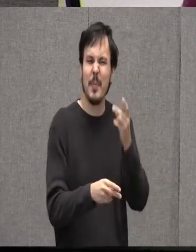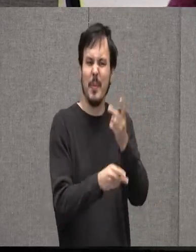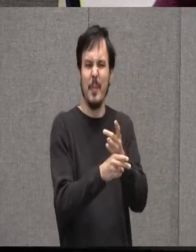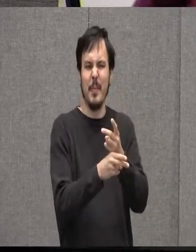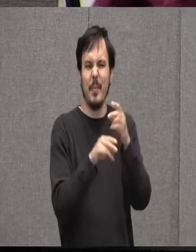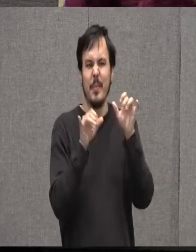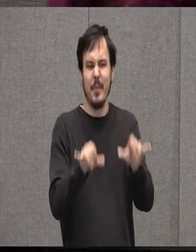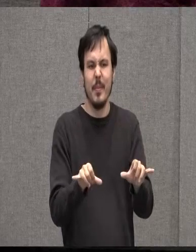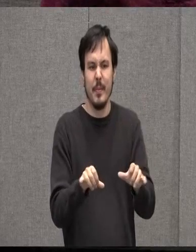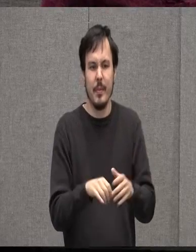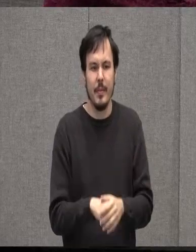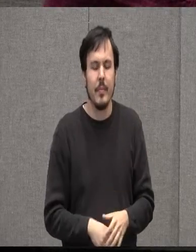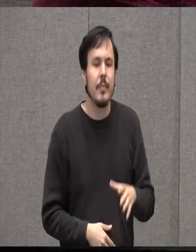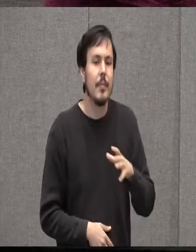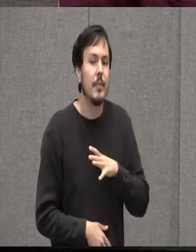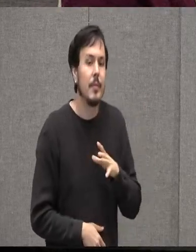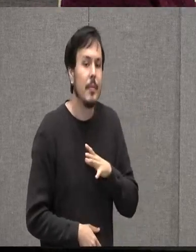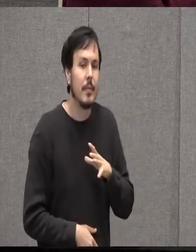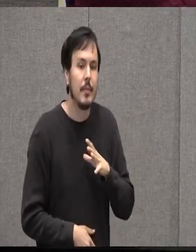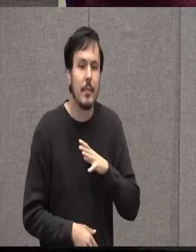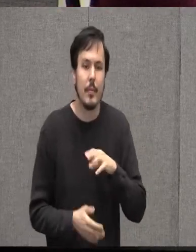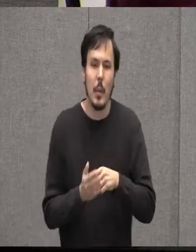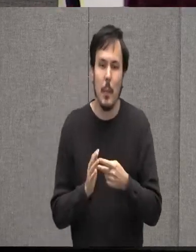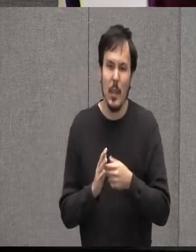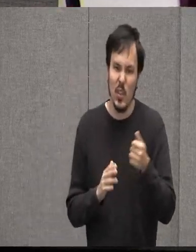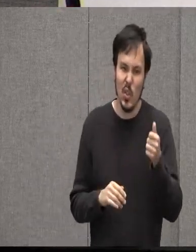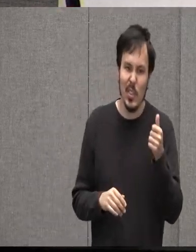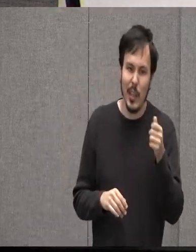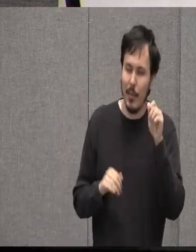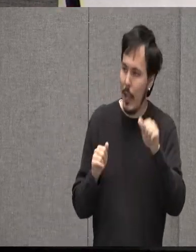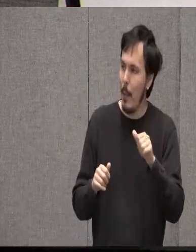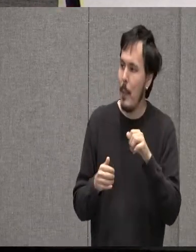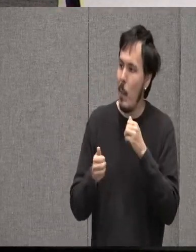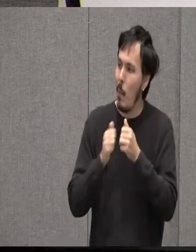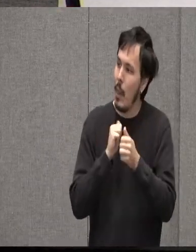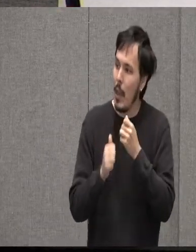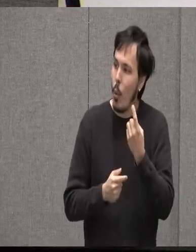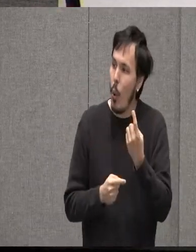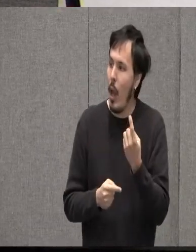Okay. I'll keep my 5 and roll the rest. Okay.